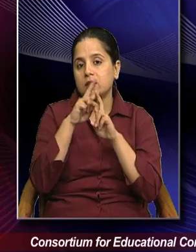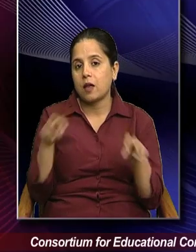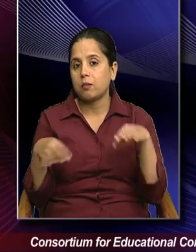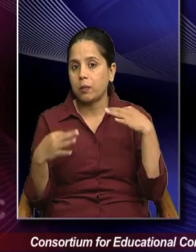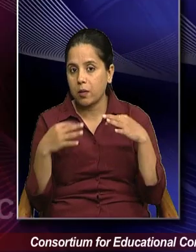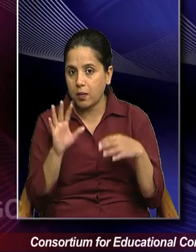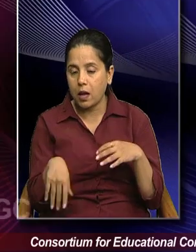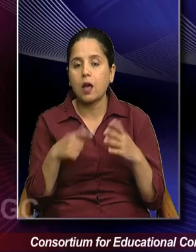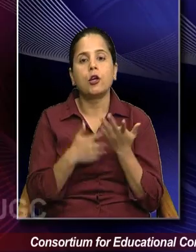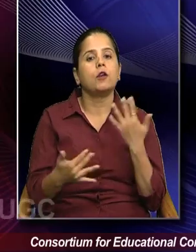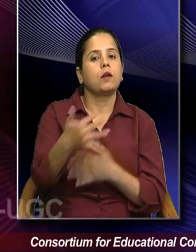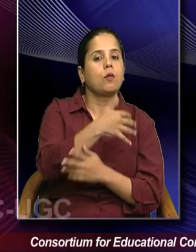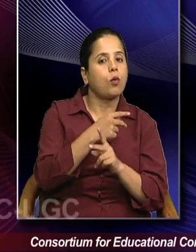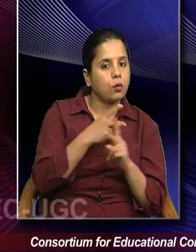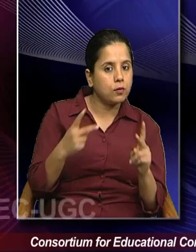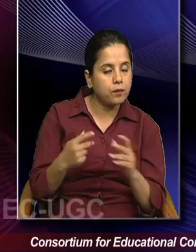and reports.